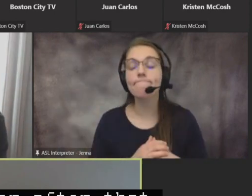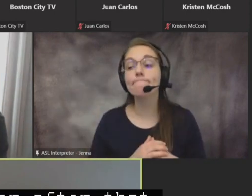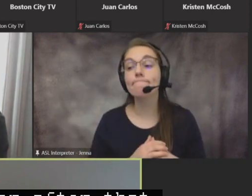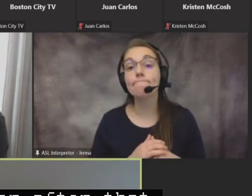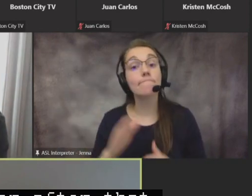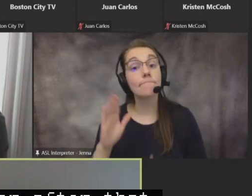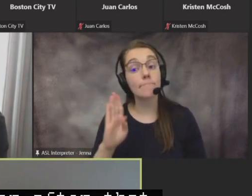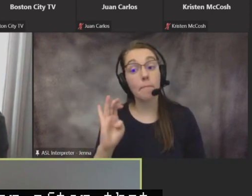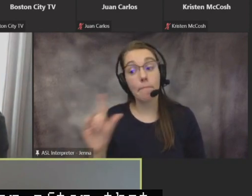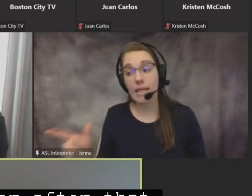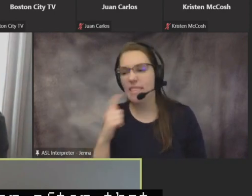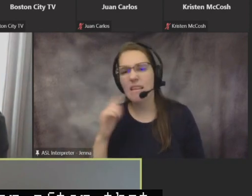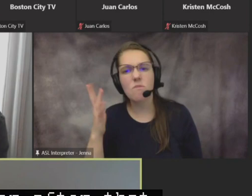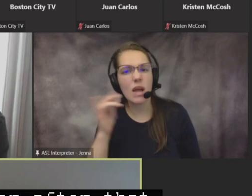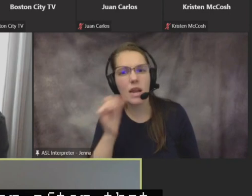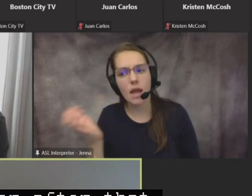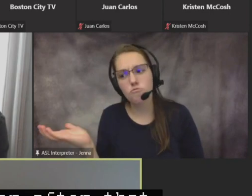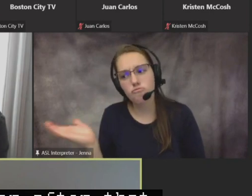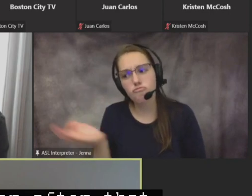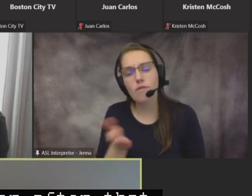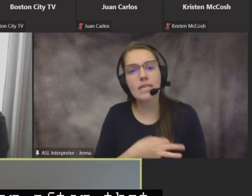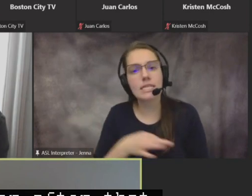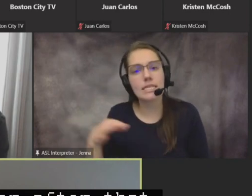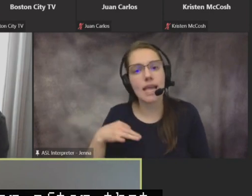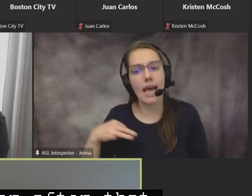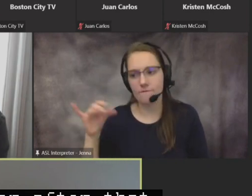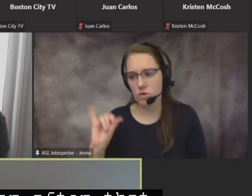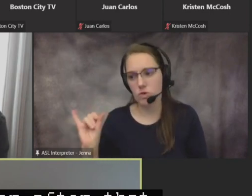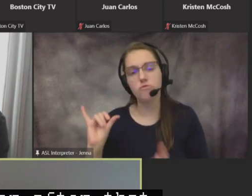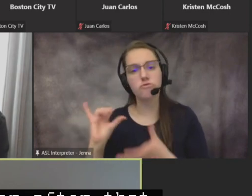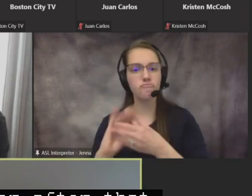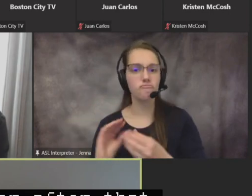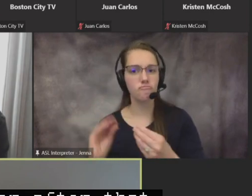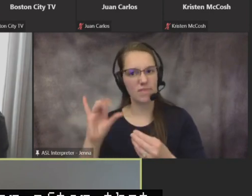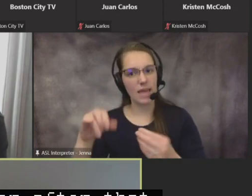bringing staff as well that could speak to the issue.